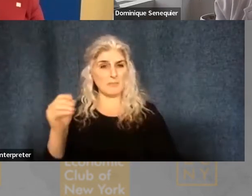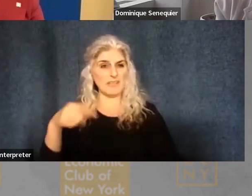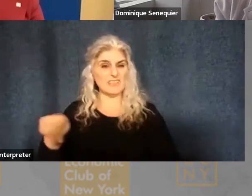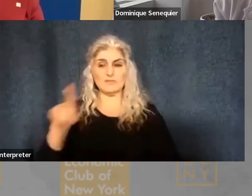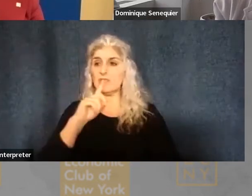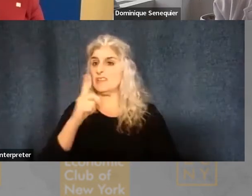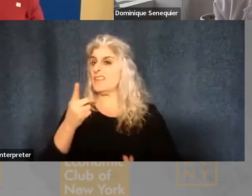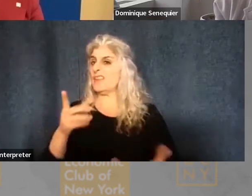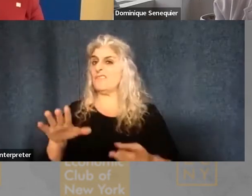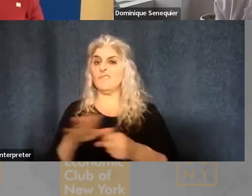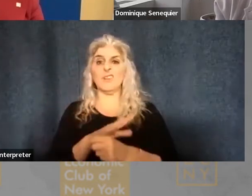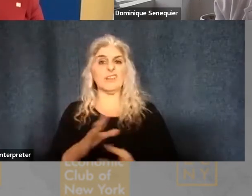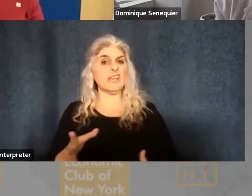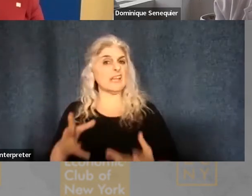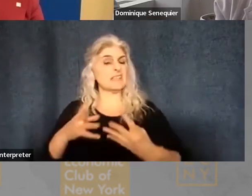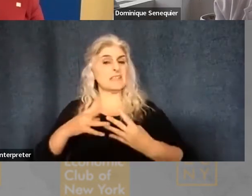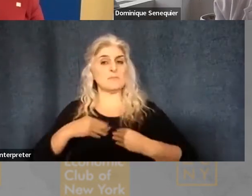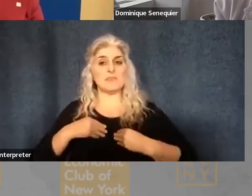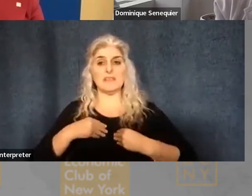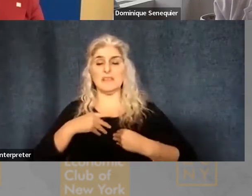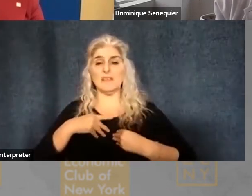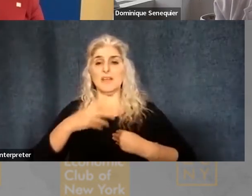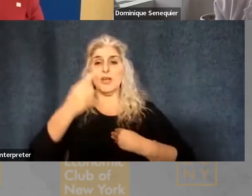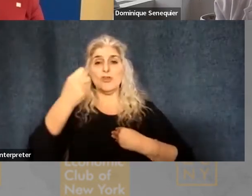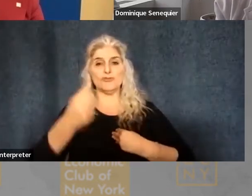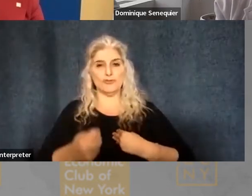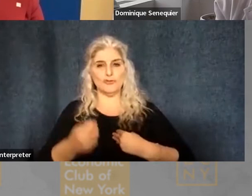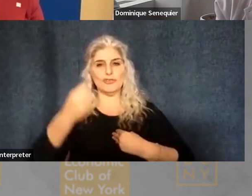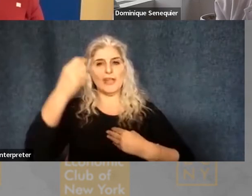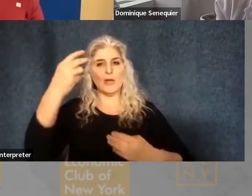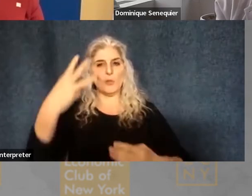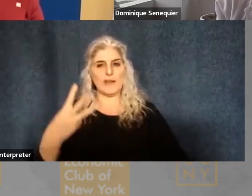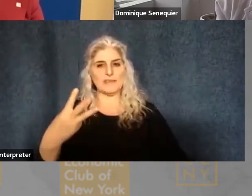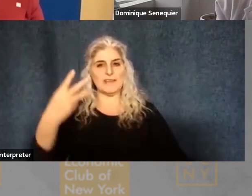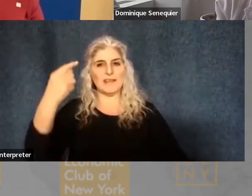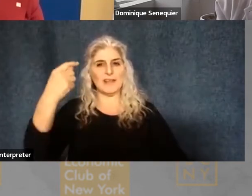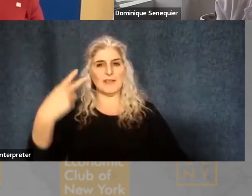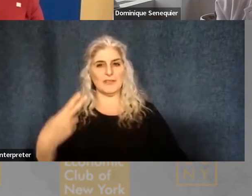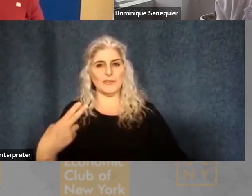adopted Tuesday, Wednesday, and Thursday